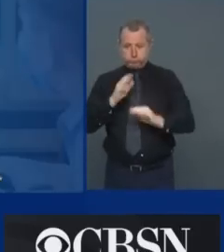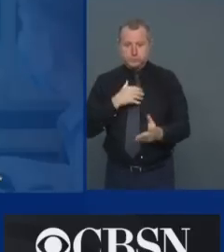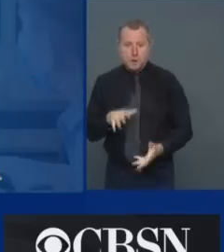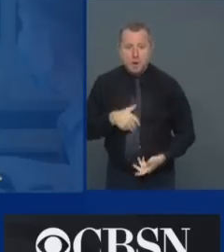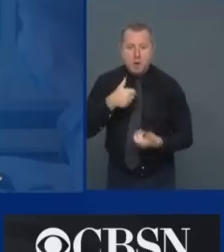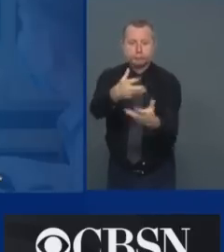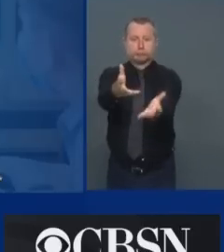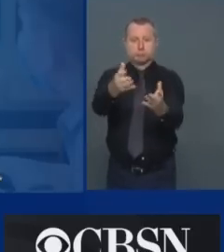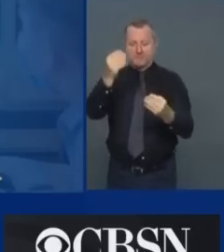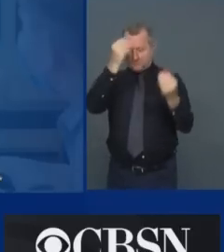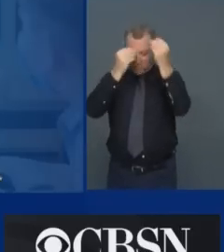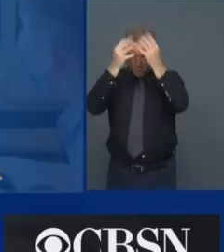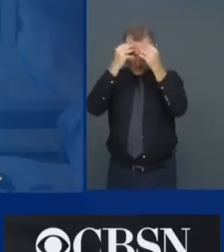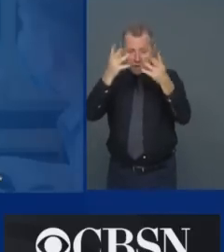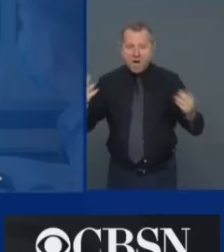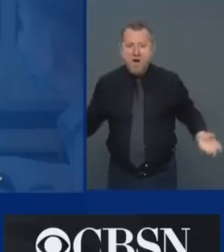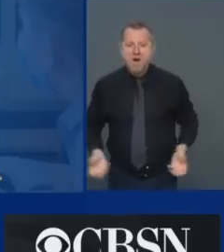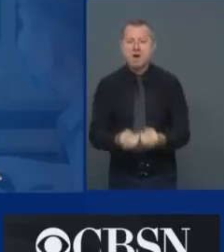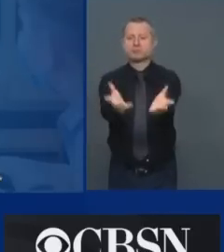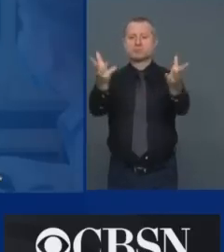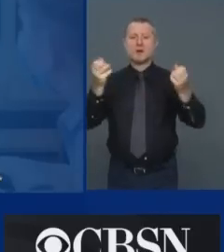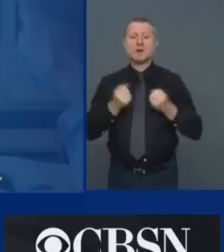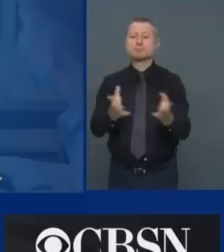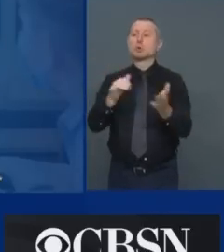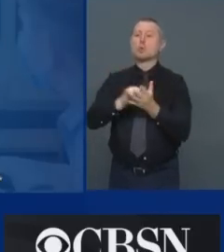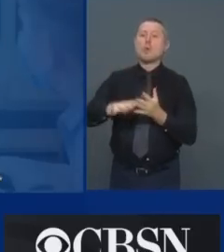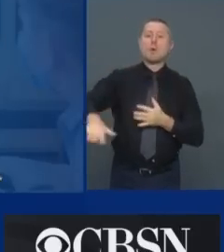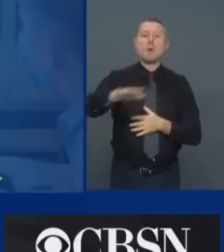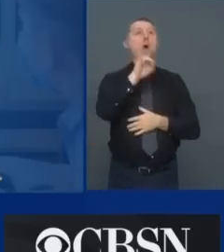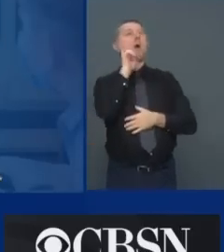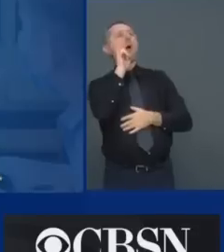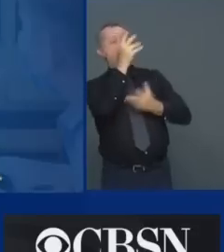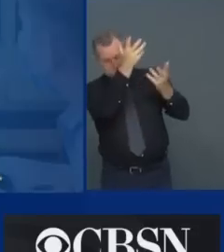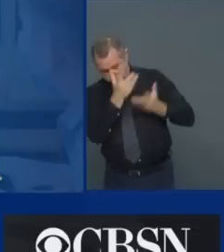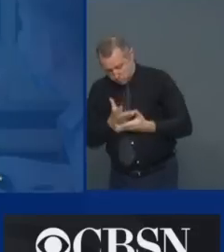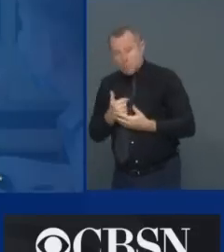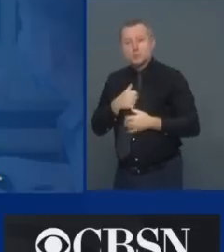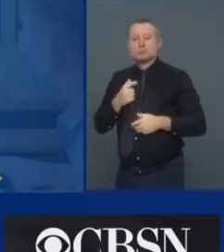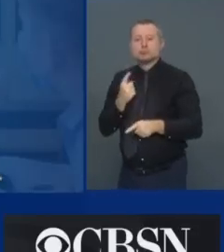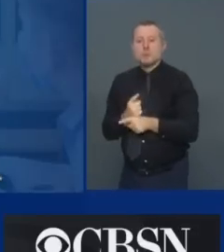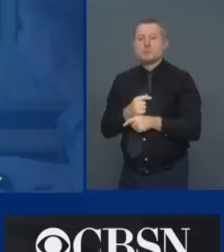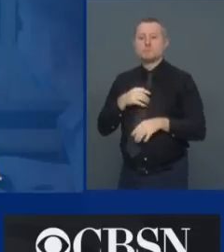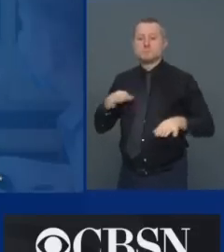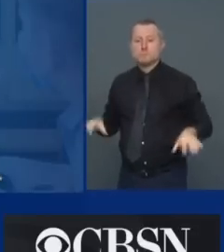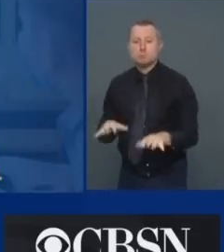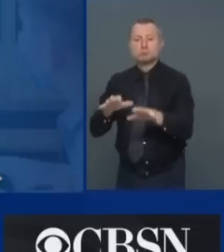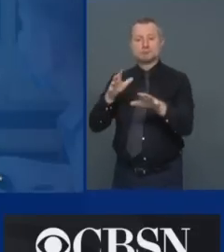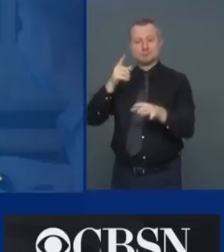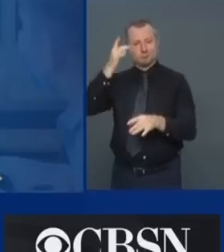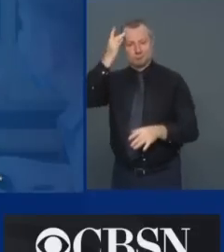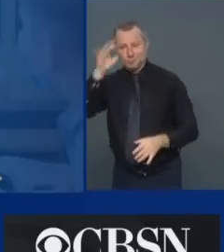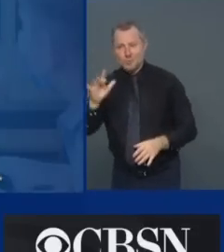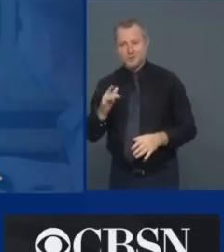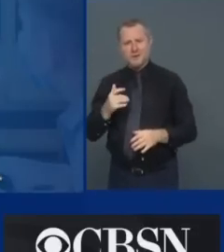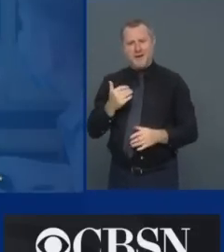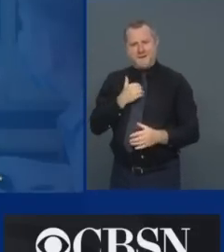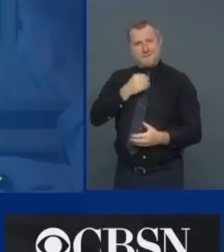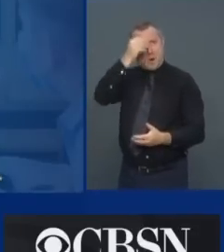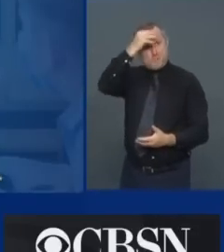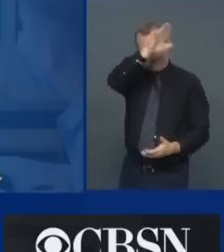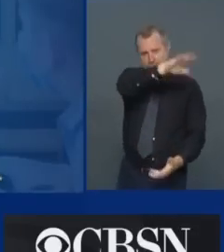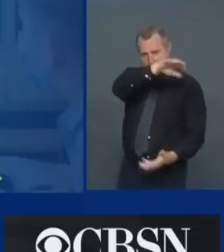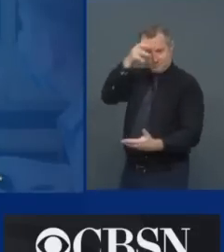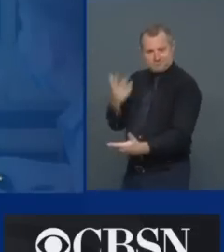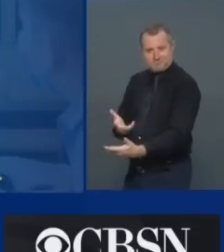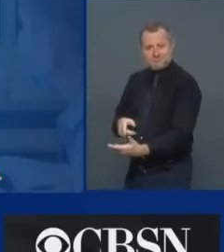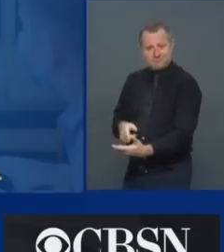and intelligently because they have the information. They just need the information. We know they're going to act responsibly